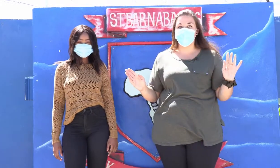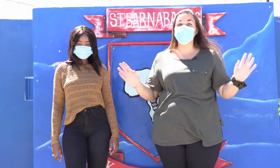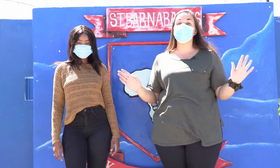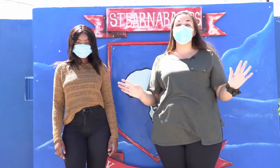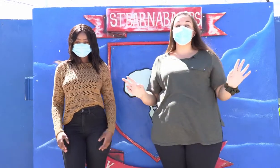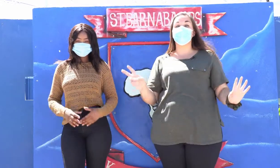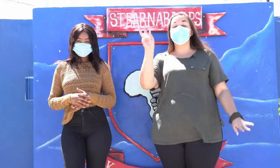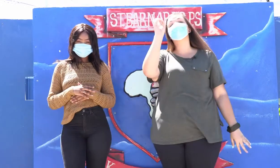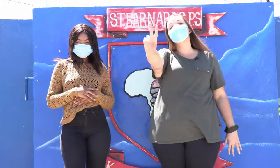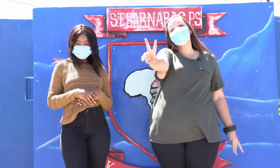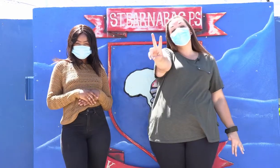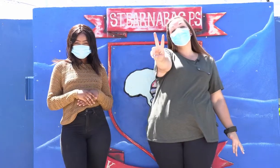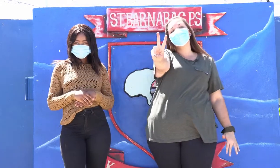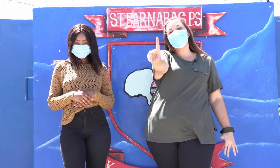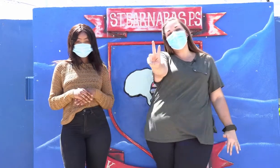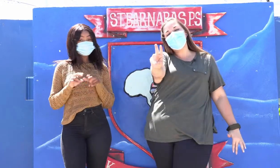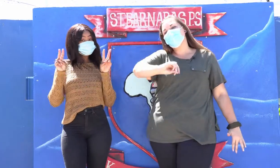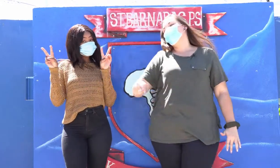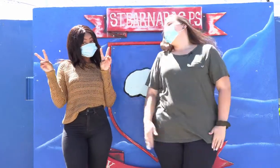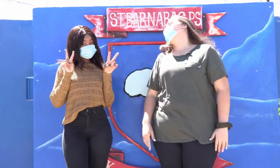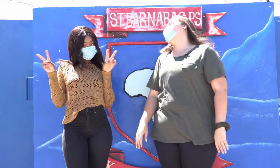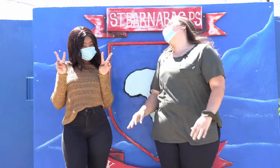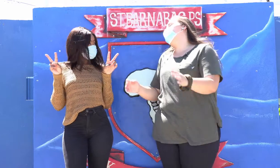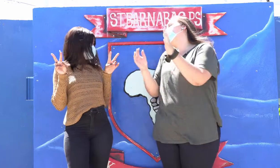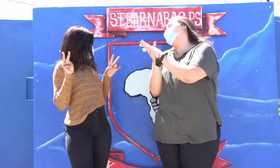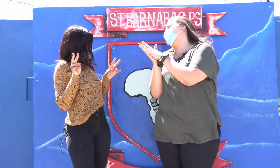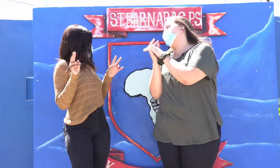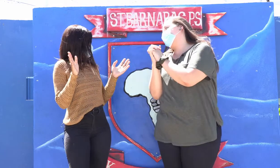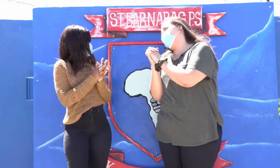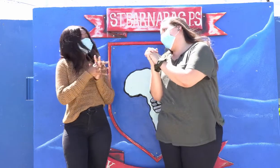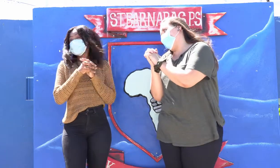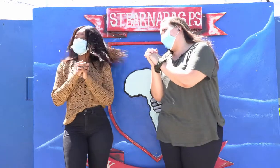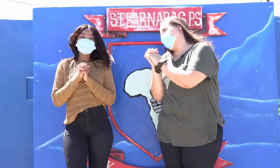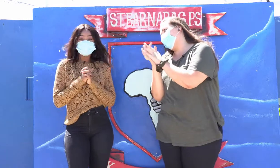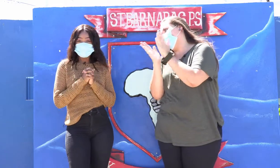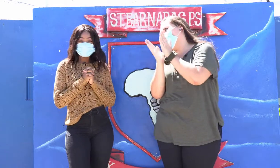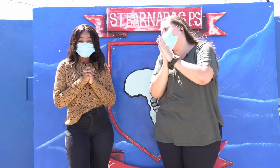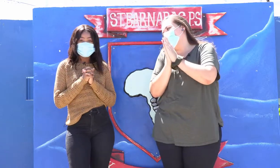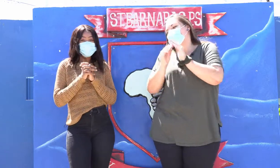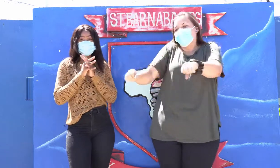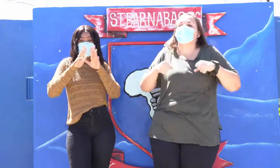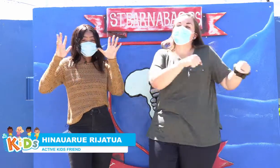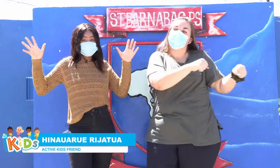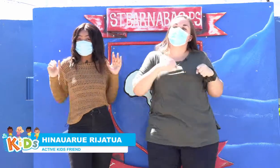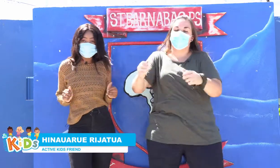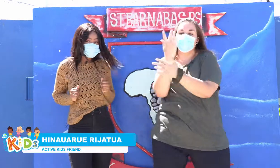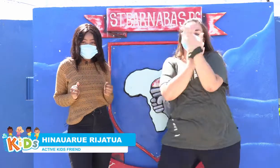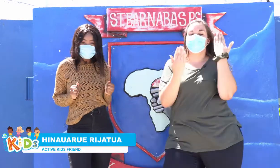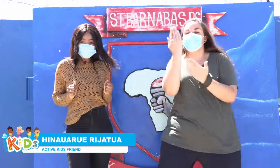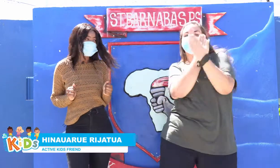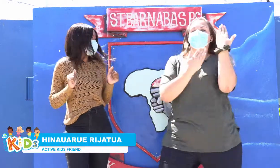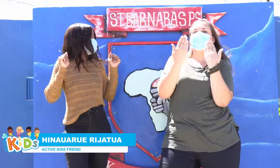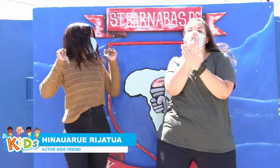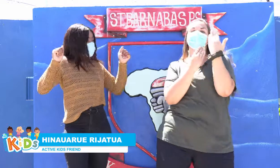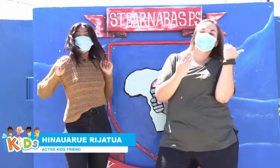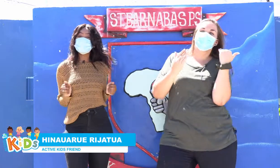excited because we get to play with grade 2 learners today. So Puku, I hope you are as excited as I am. I am so excited. I know they're filled up with